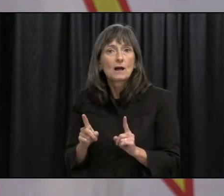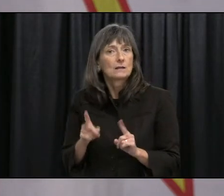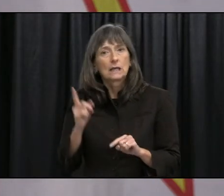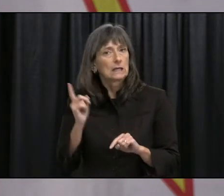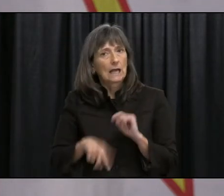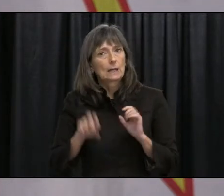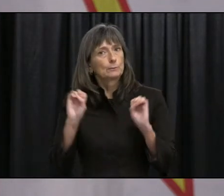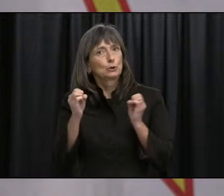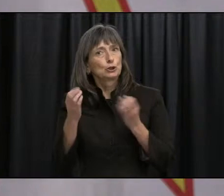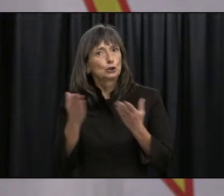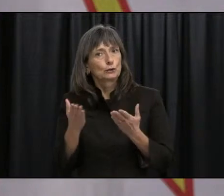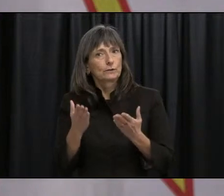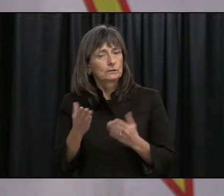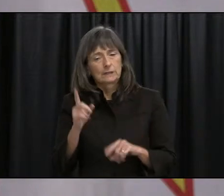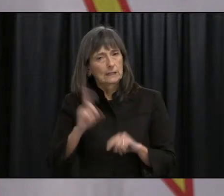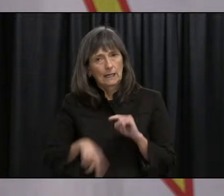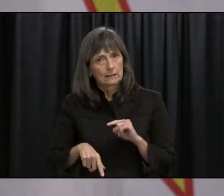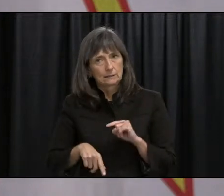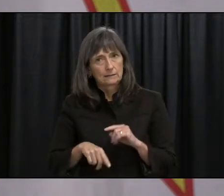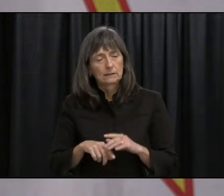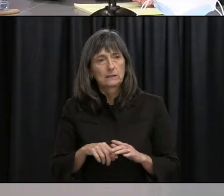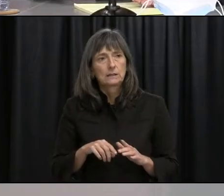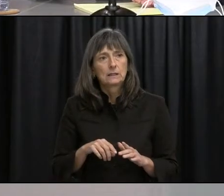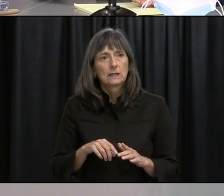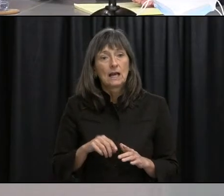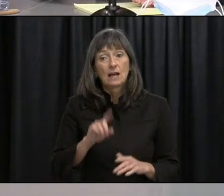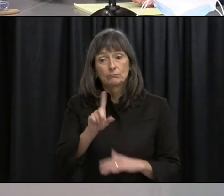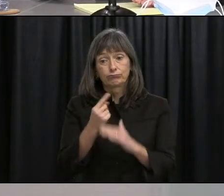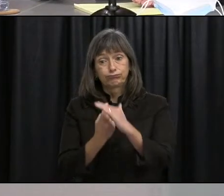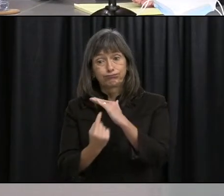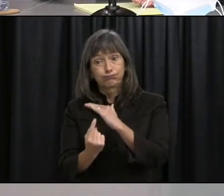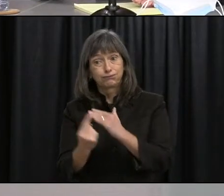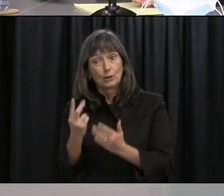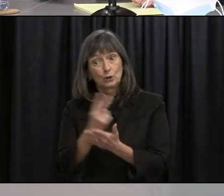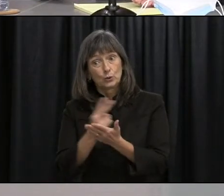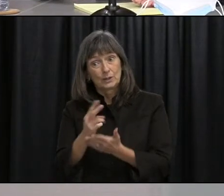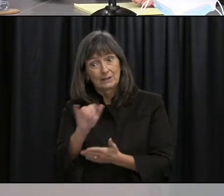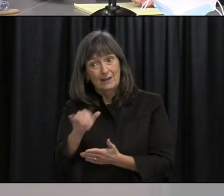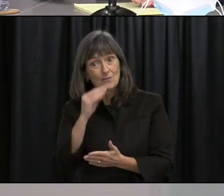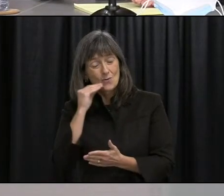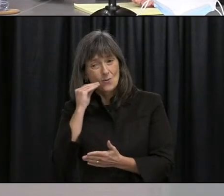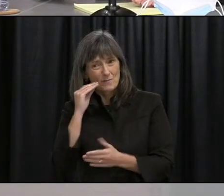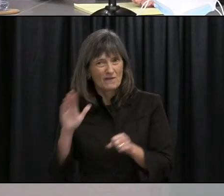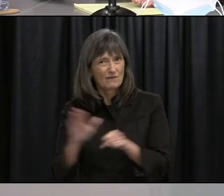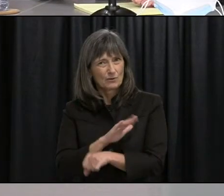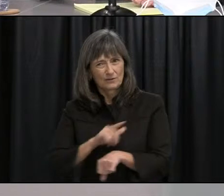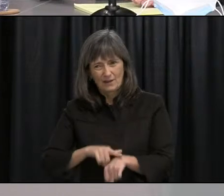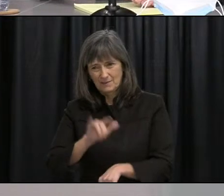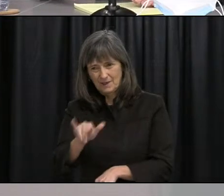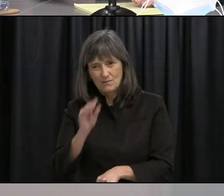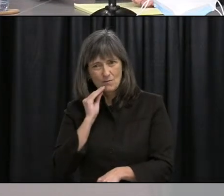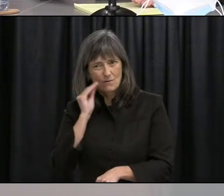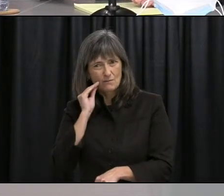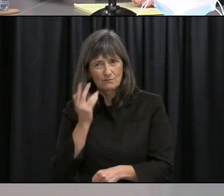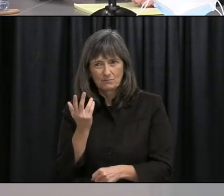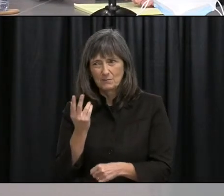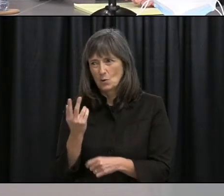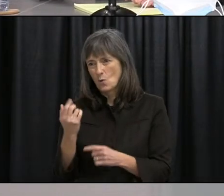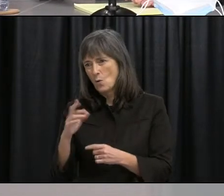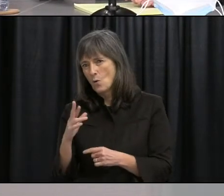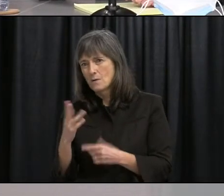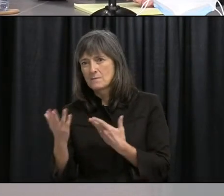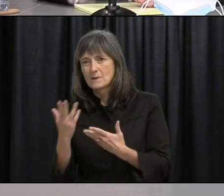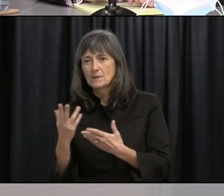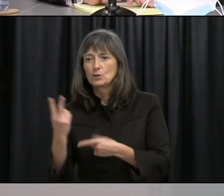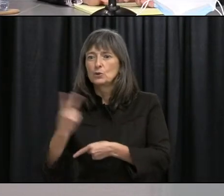to return for 2 weeks or 3 weeks, self-isolate for the full 2, travel time, they're really only getting 2-3 days with